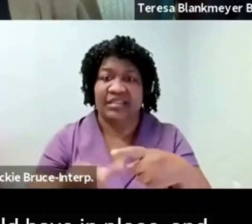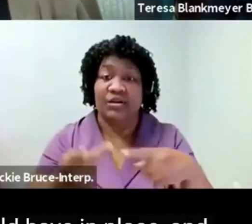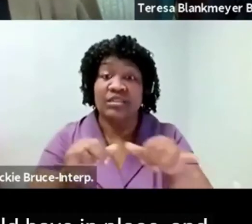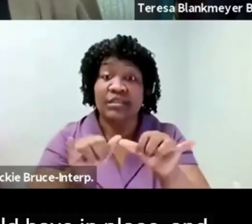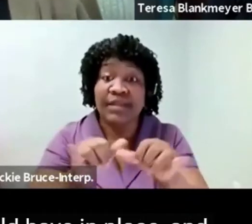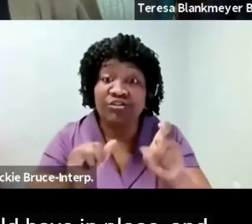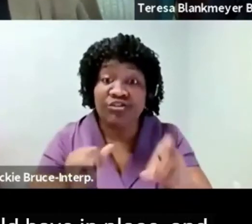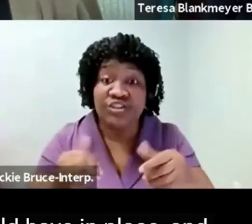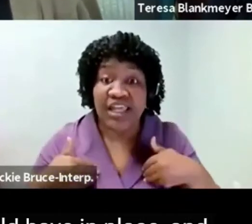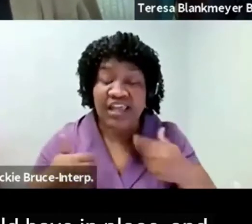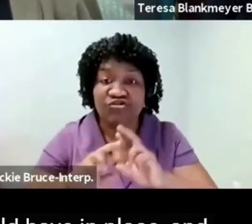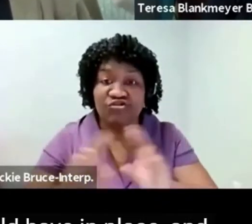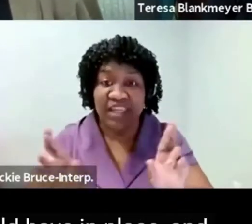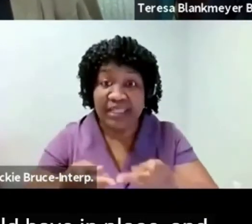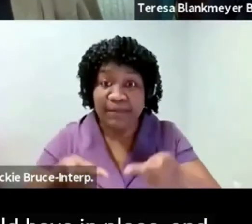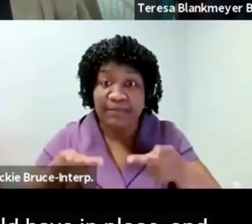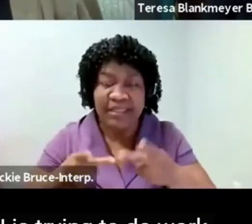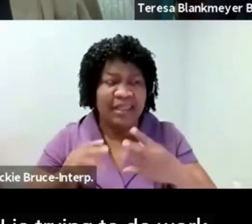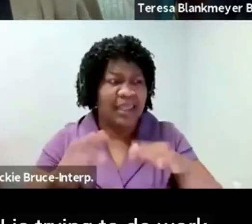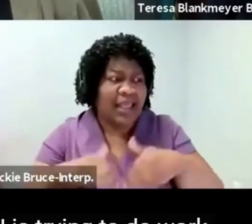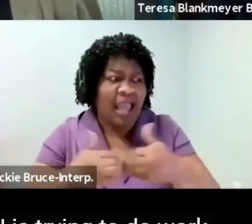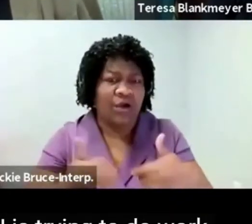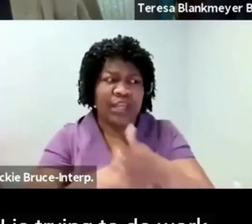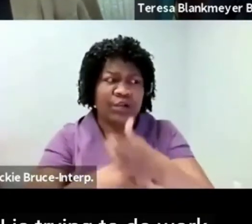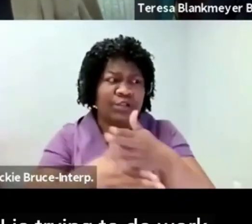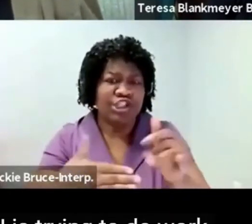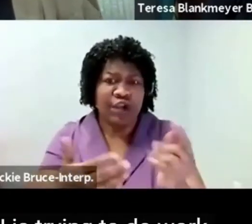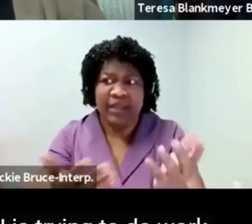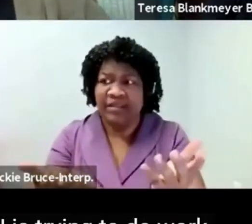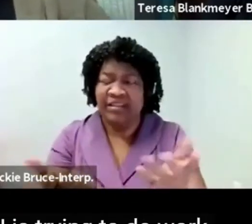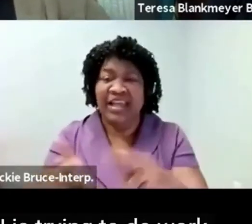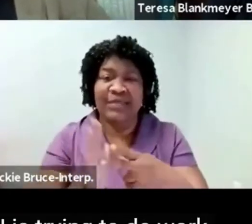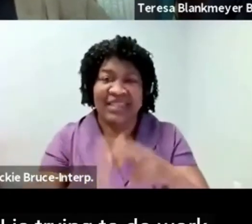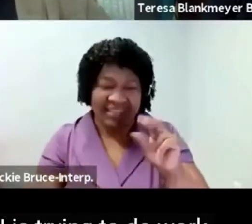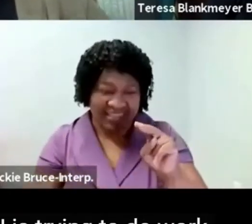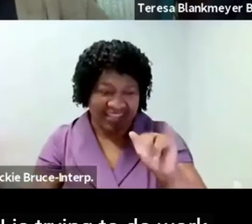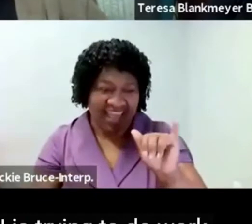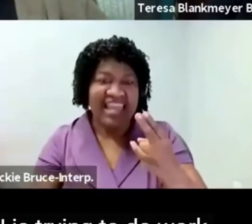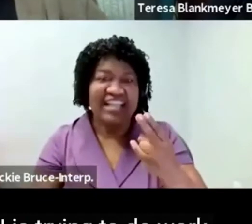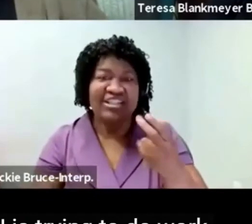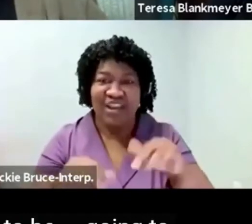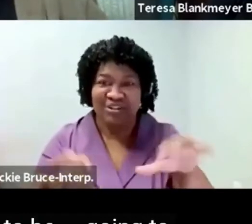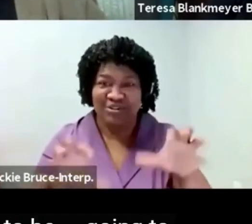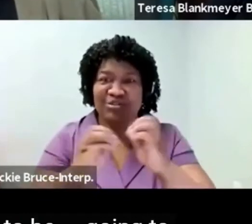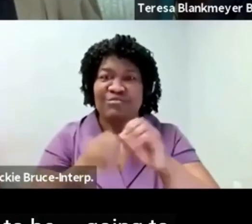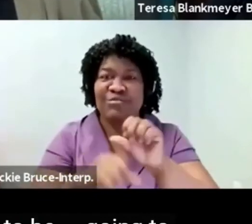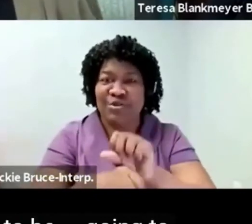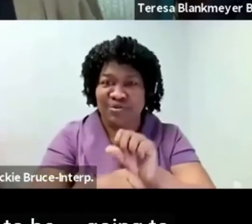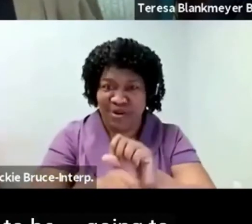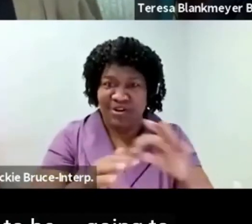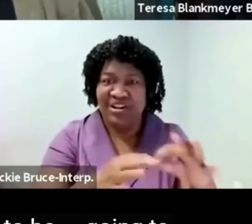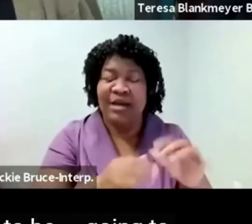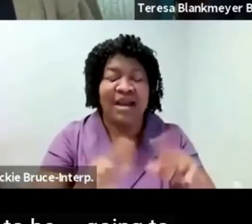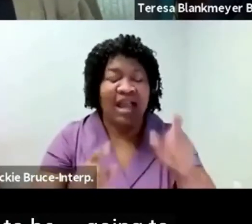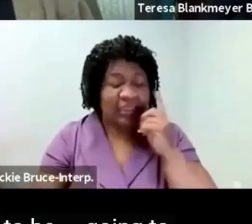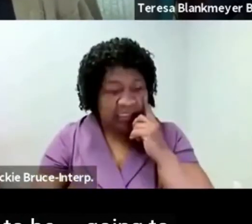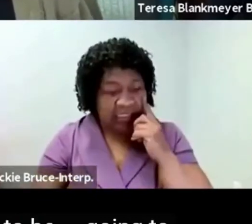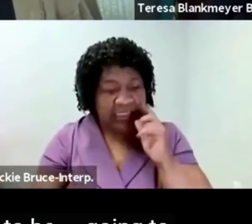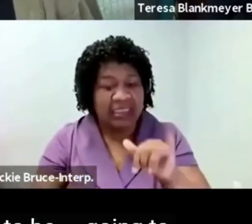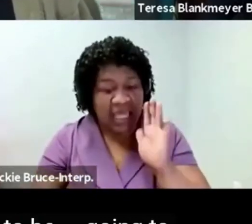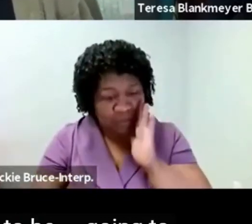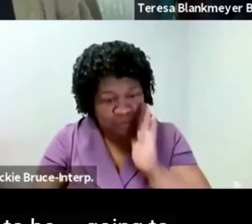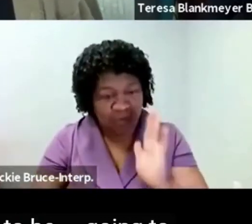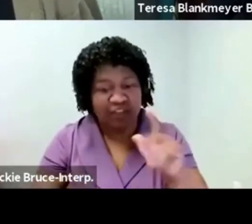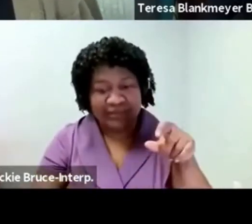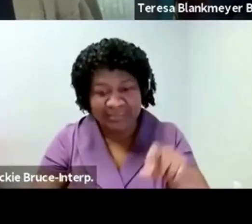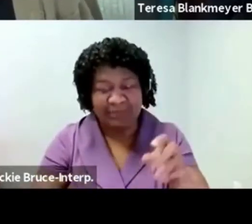that we should have in place, and how could we share them. I know NIH is trying to do some work around this, but I think it's going to